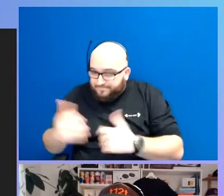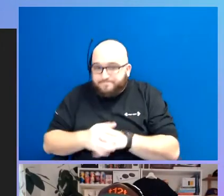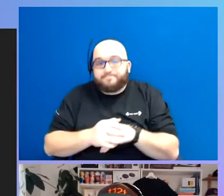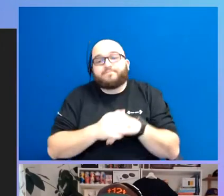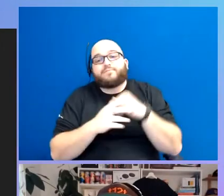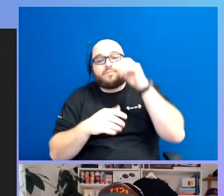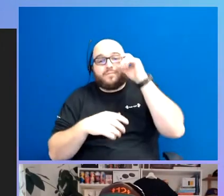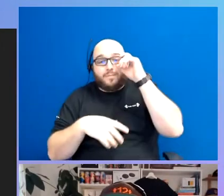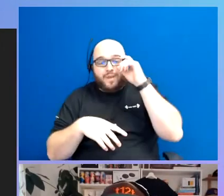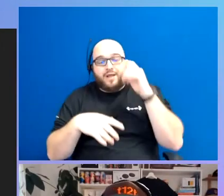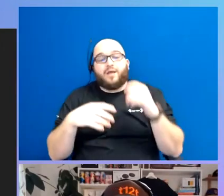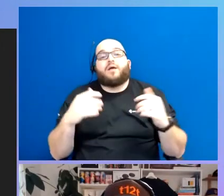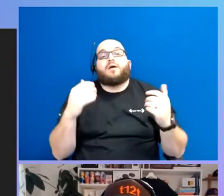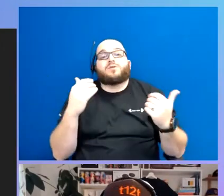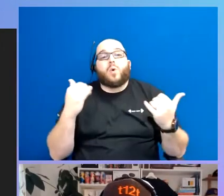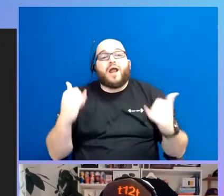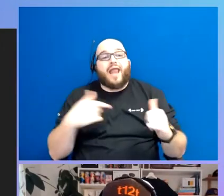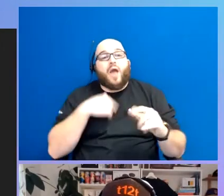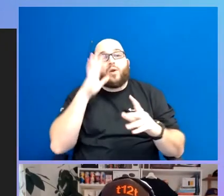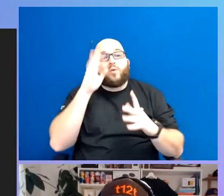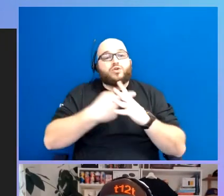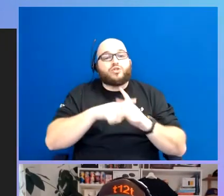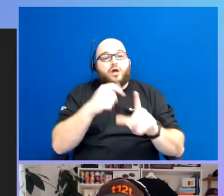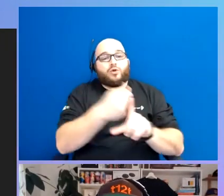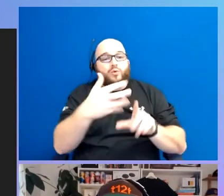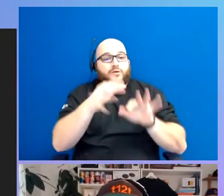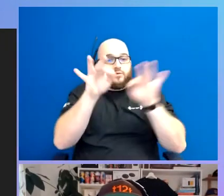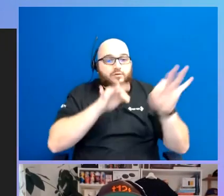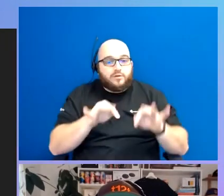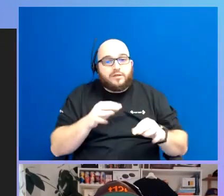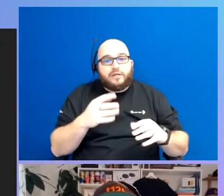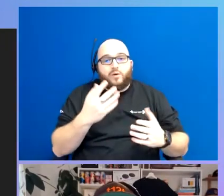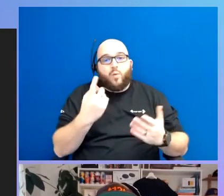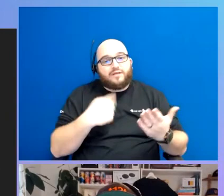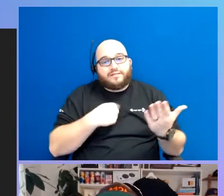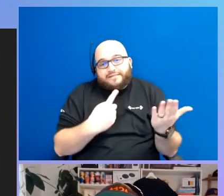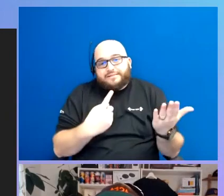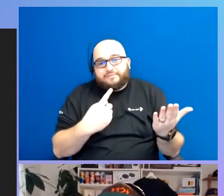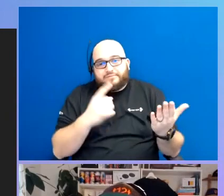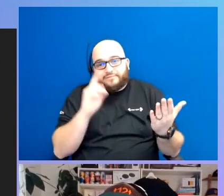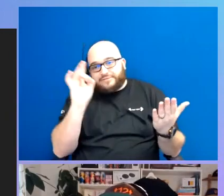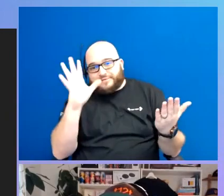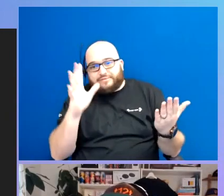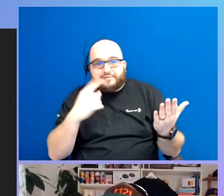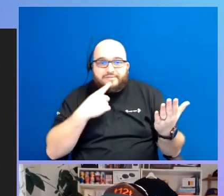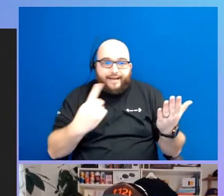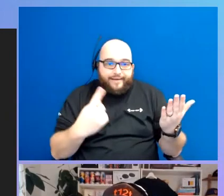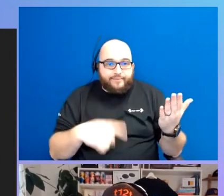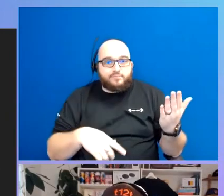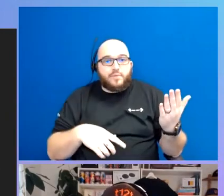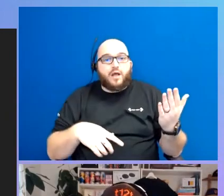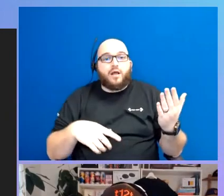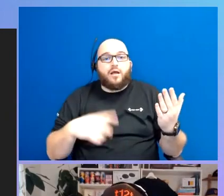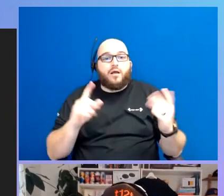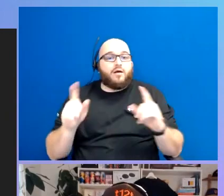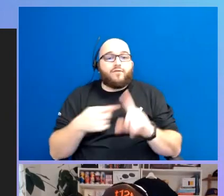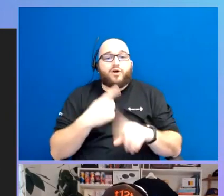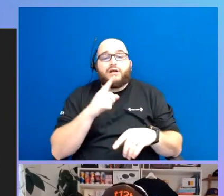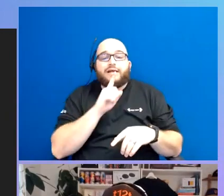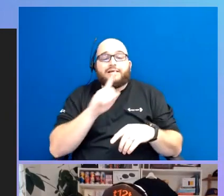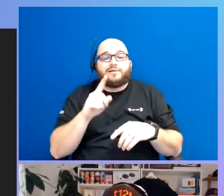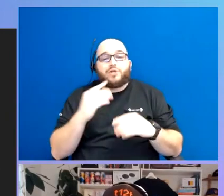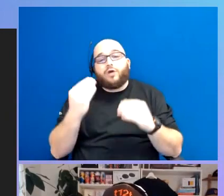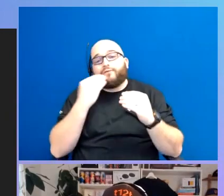So let's start with some emails that suck. The first one is ICA. It's the grocery provider in